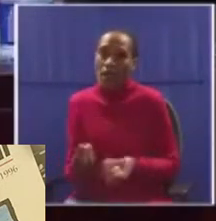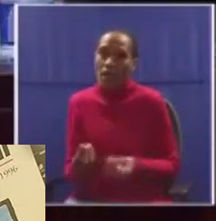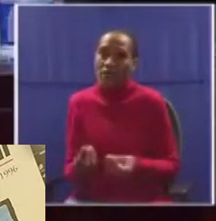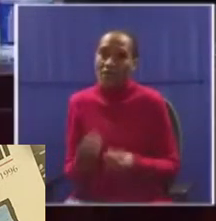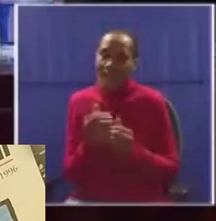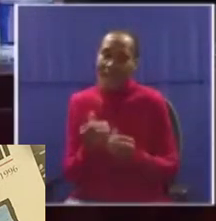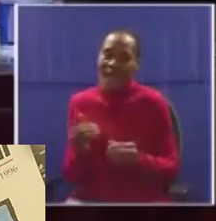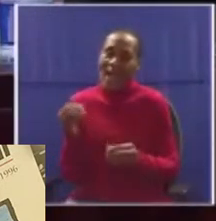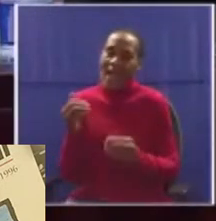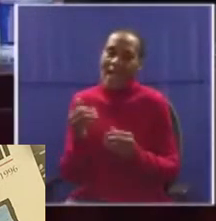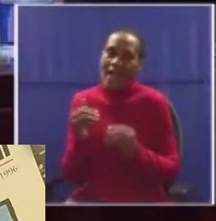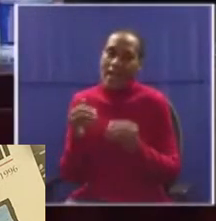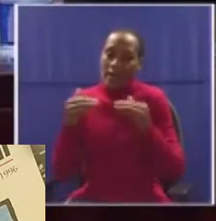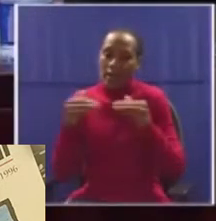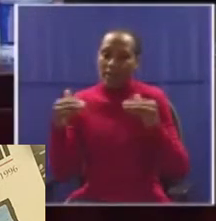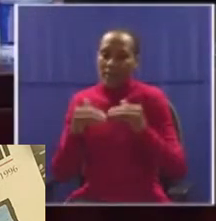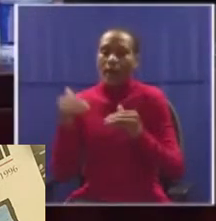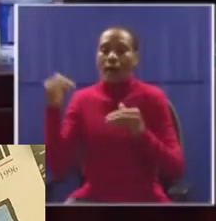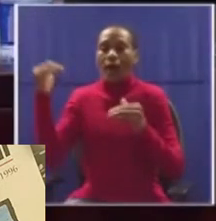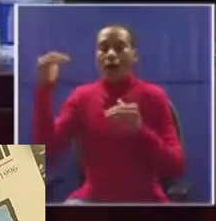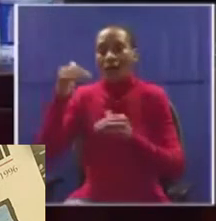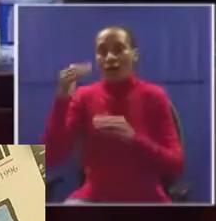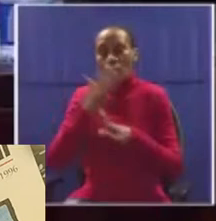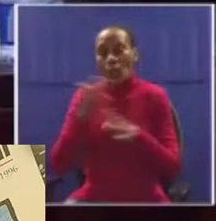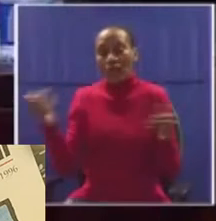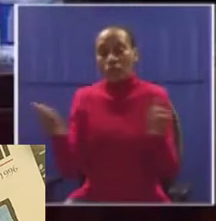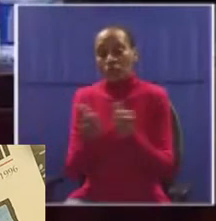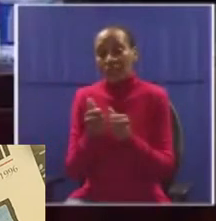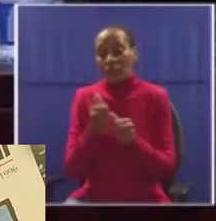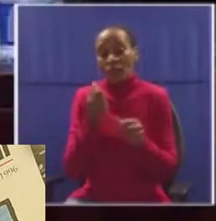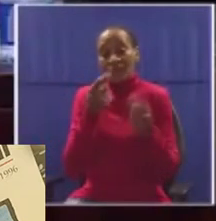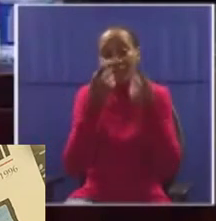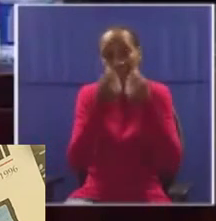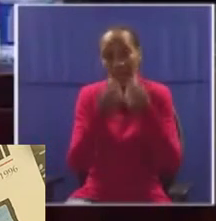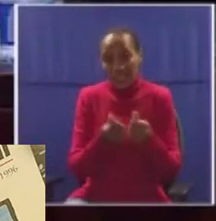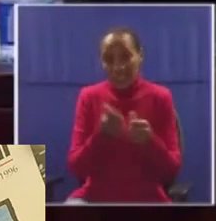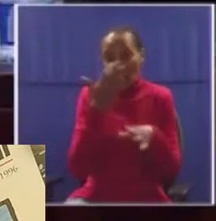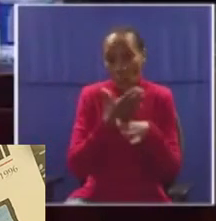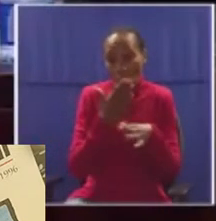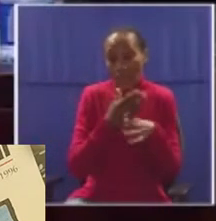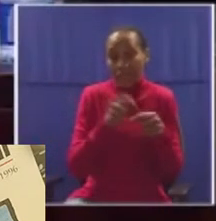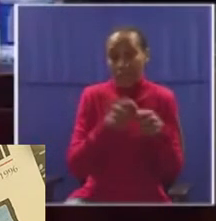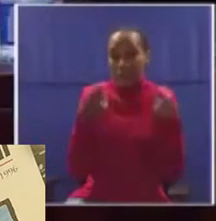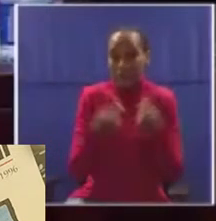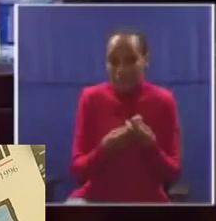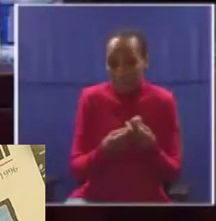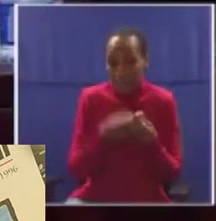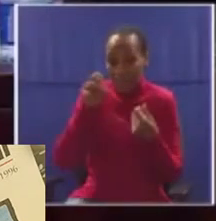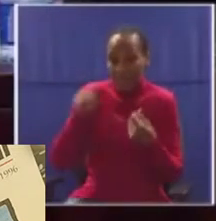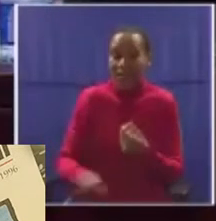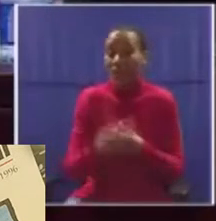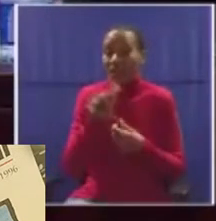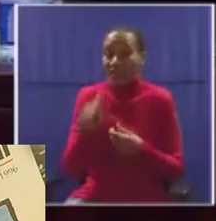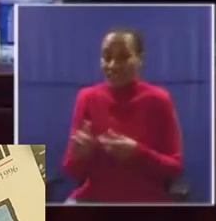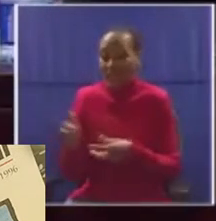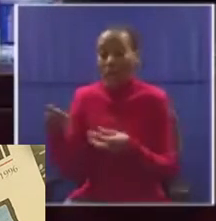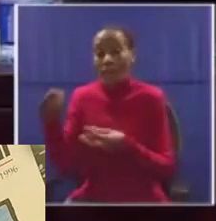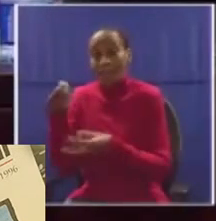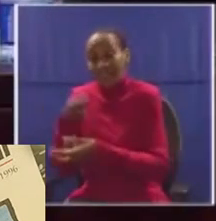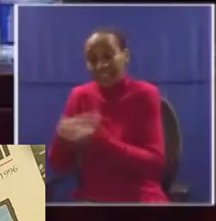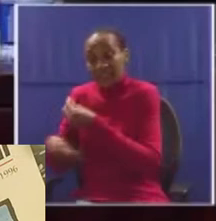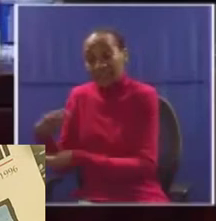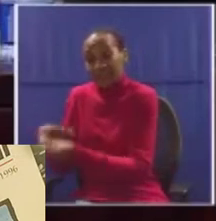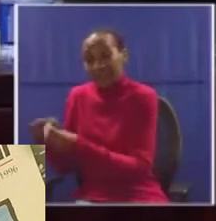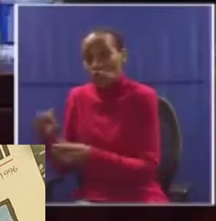political commitment to work with the financial action task force and the eastern and southern Africa anti-money laundering group